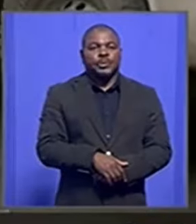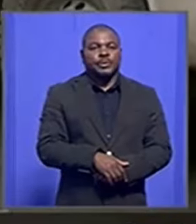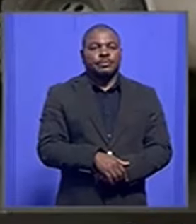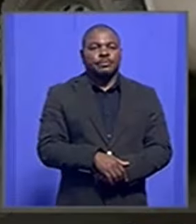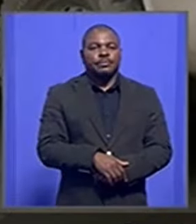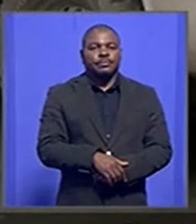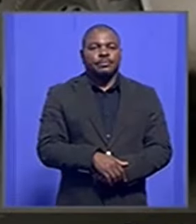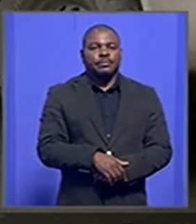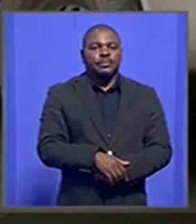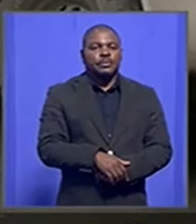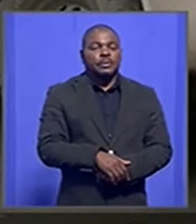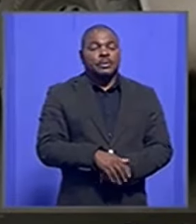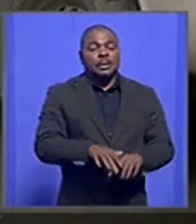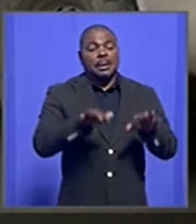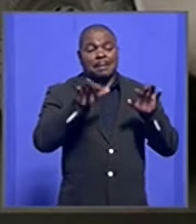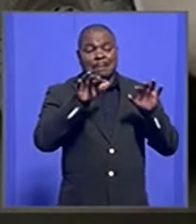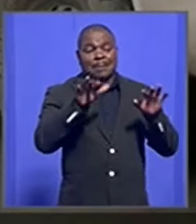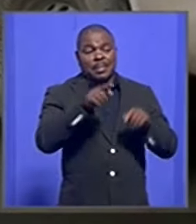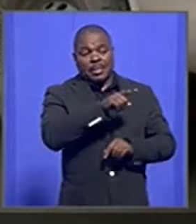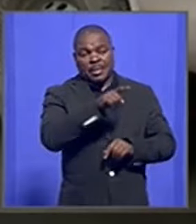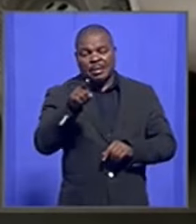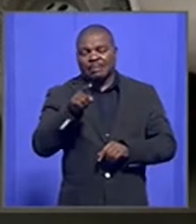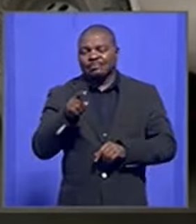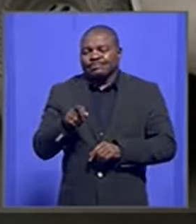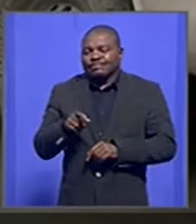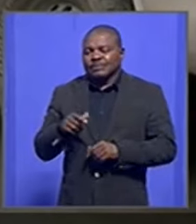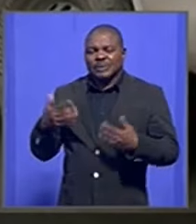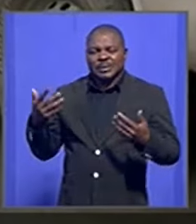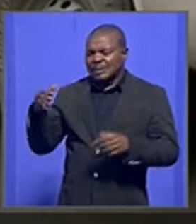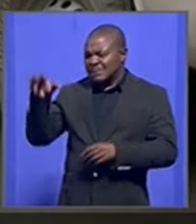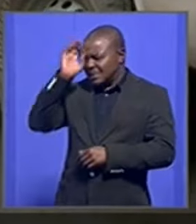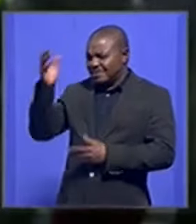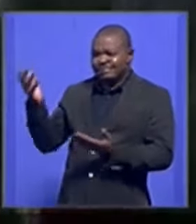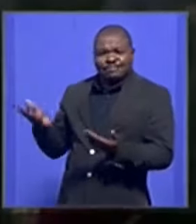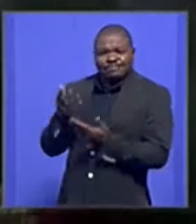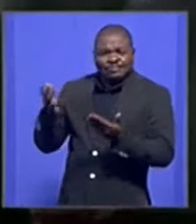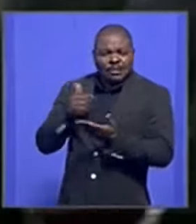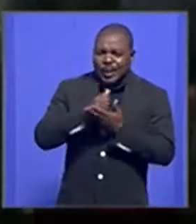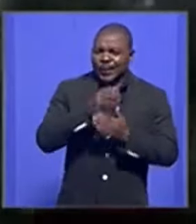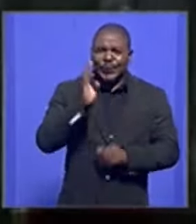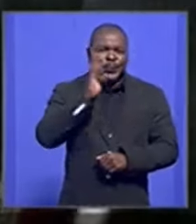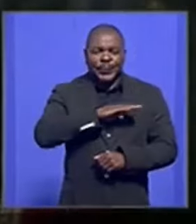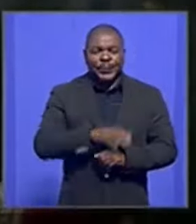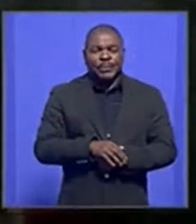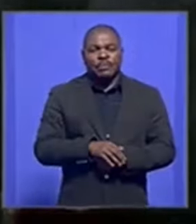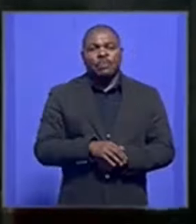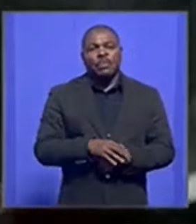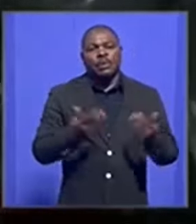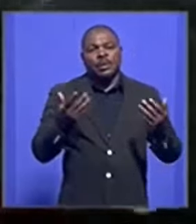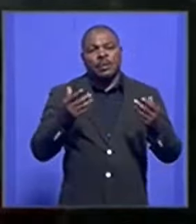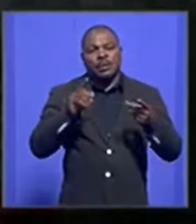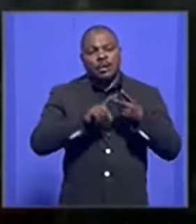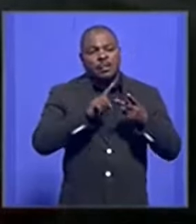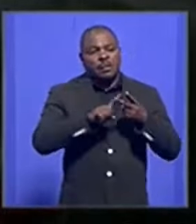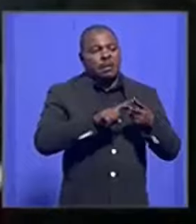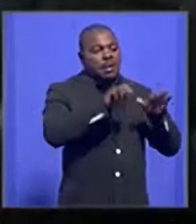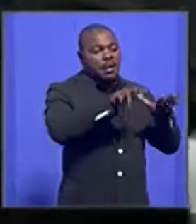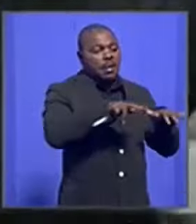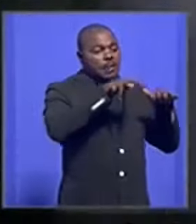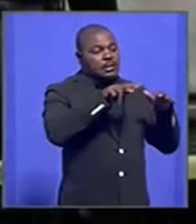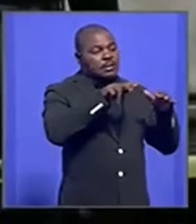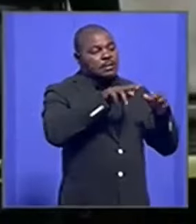Baagi ga ba itumelele tsibogelo ya mapodisi go ditiragalo tsa bosenyi mo kgaolong eno. Ba lelapa la ditokololo di le 18